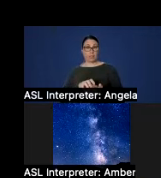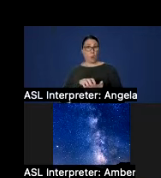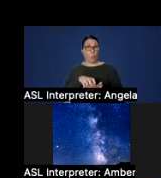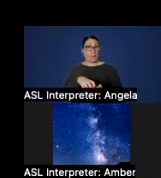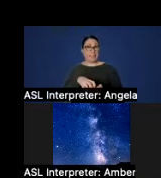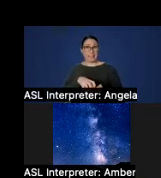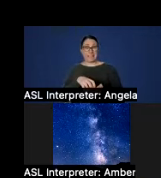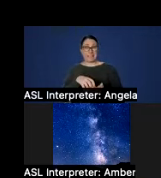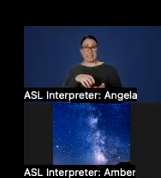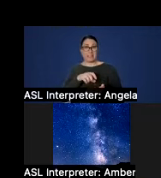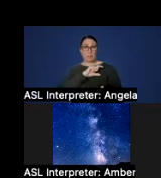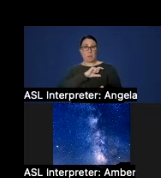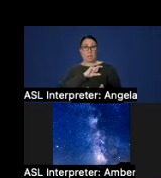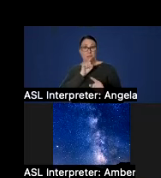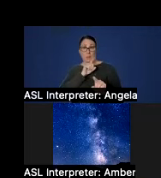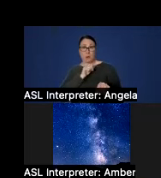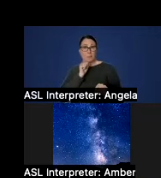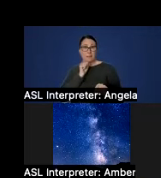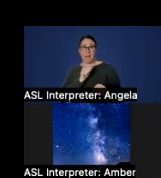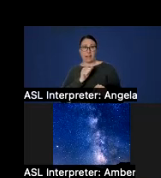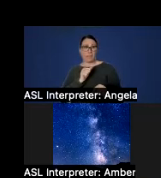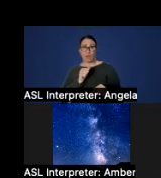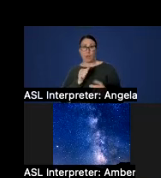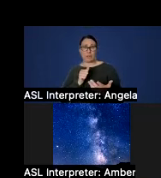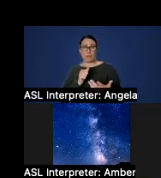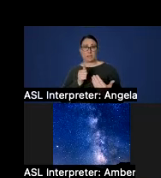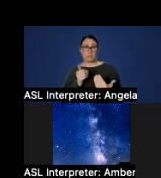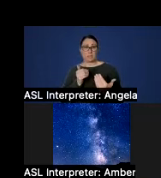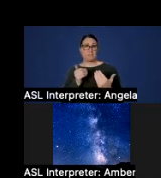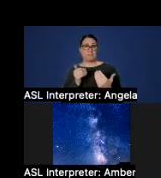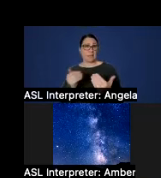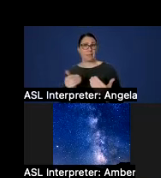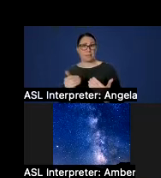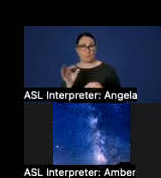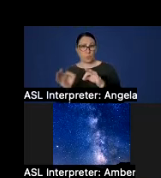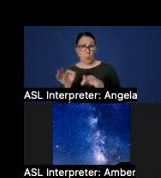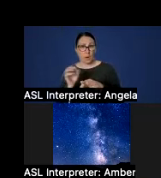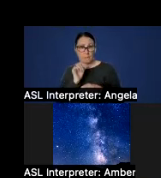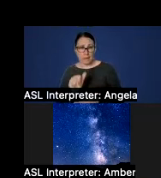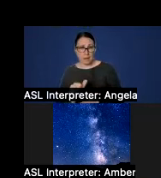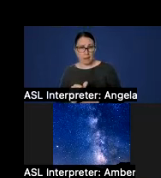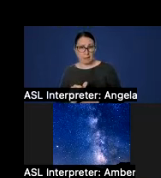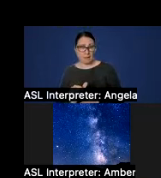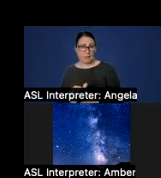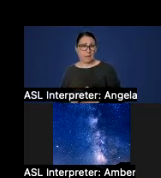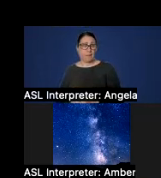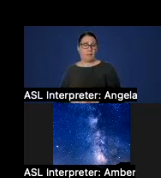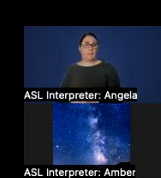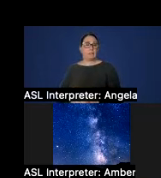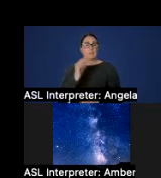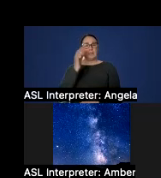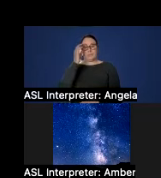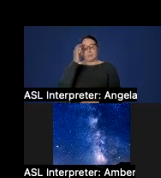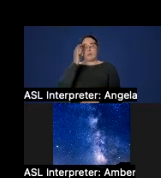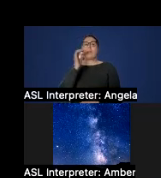not even going to prosecute this. And so that happens also, which is also, I believe, a result of our law enforcement being